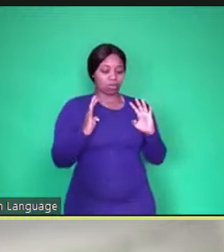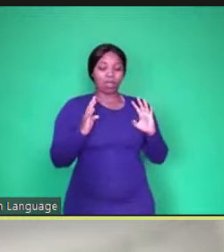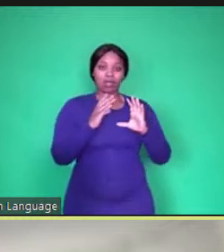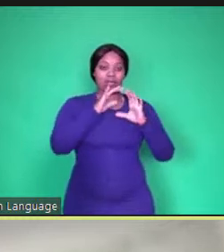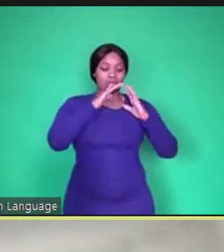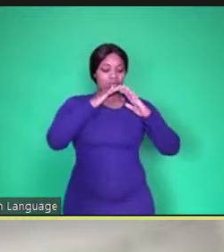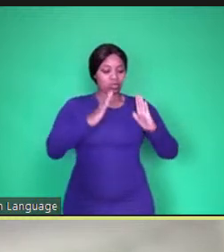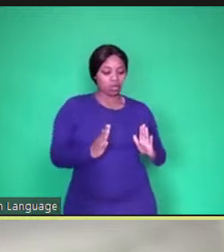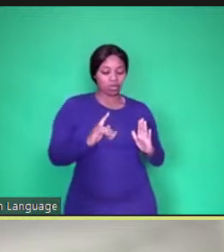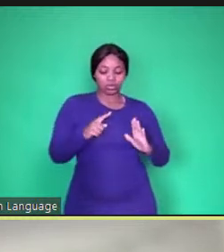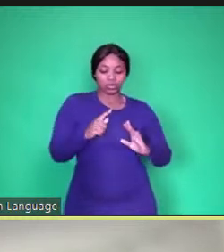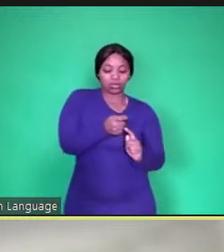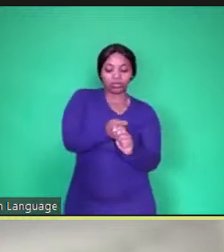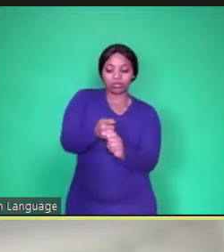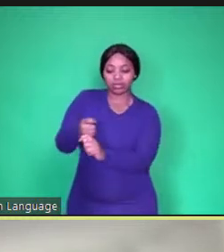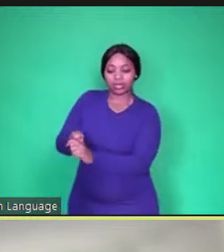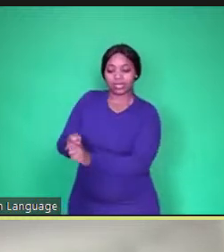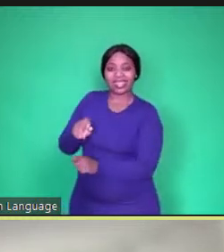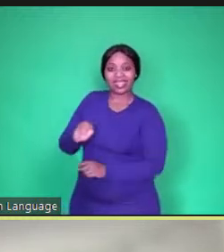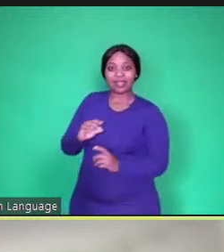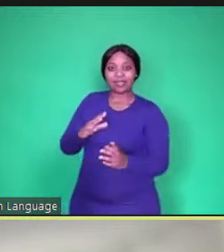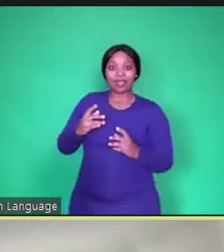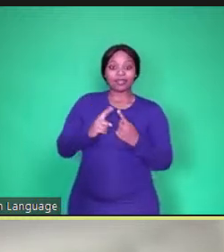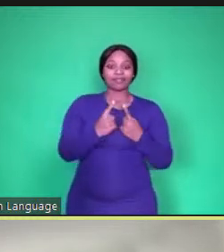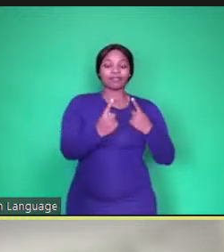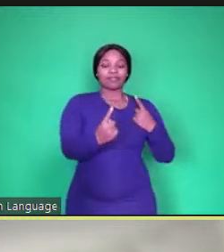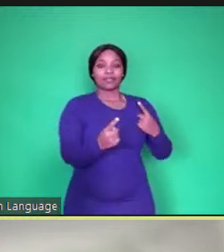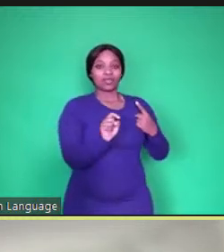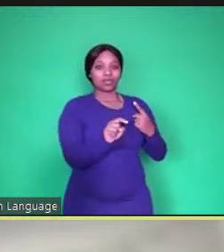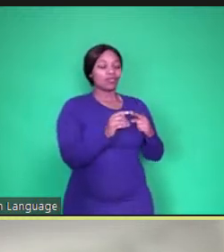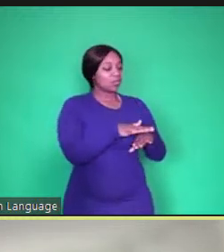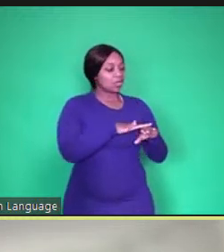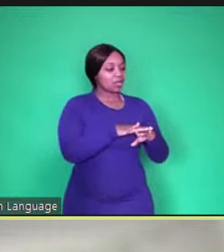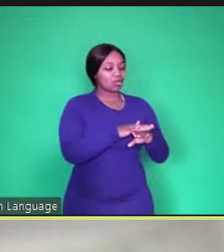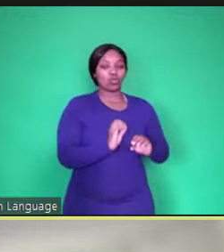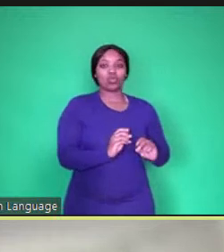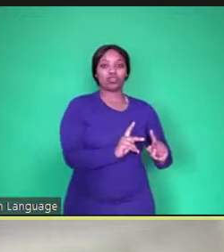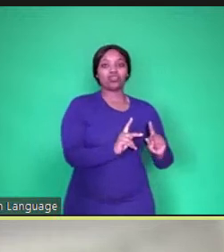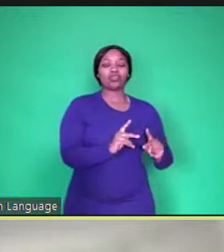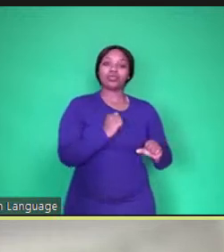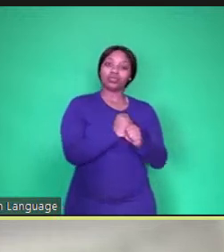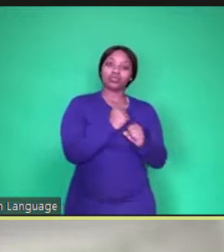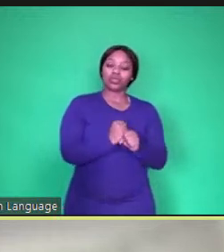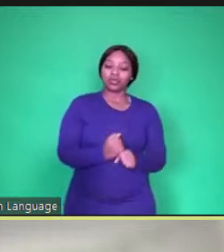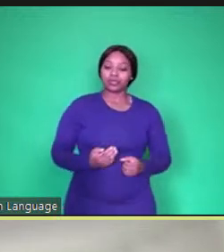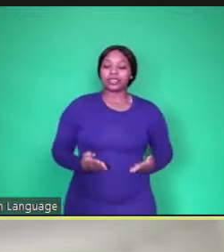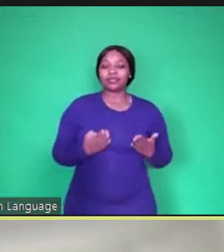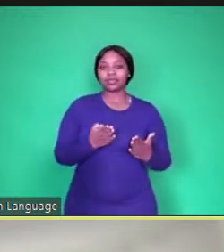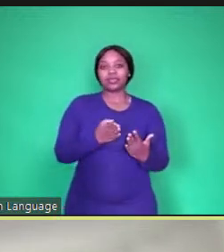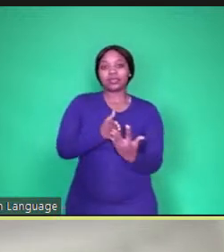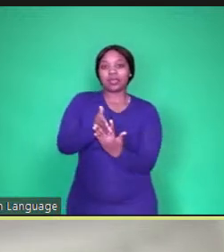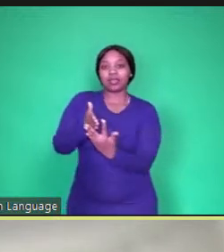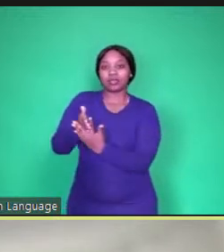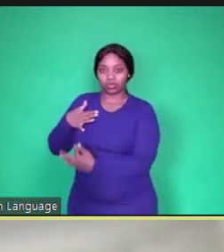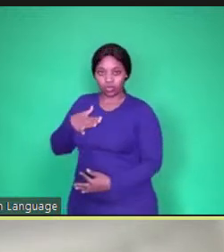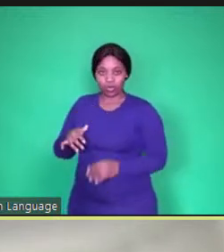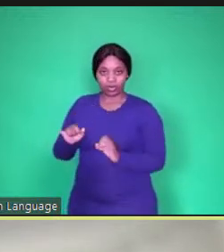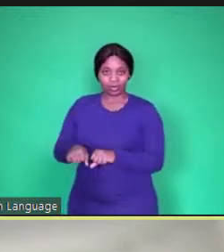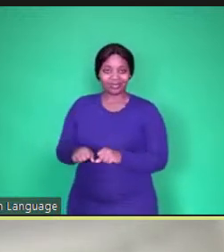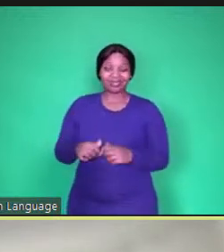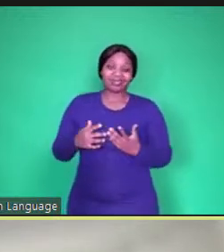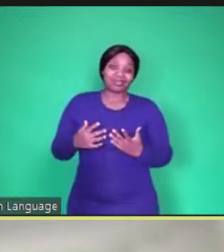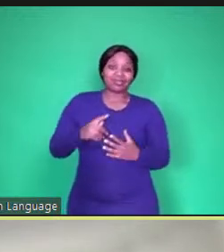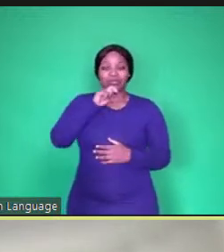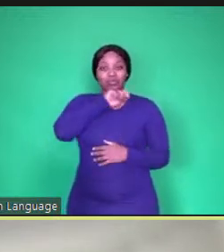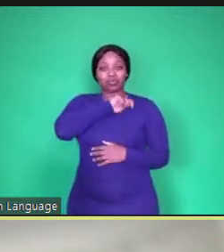from the jobs, opportunities and basic services that they might want to access. Our unemployment rate is still at a staggering level